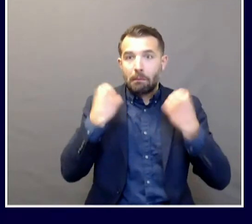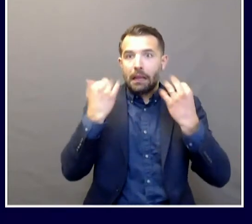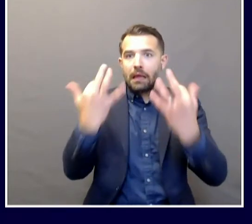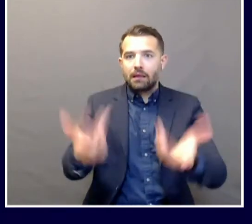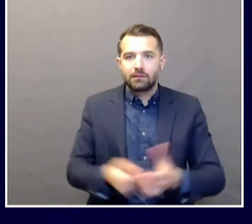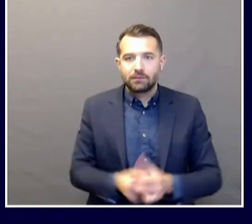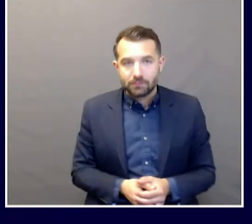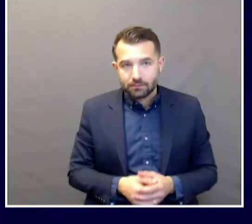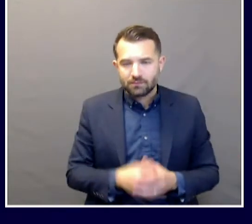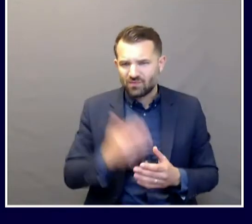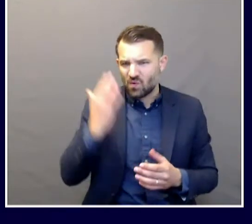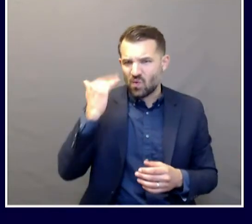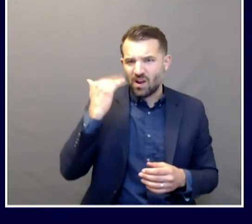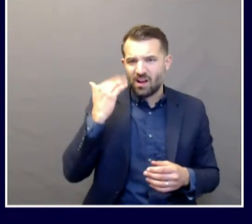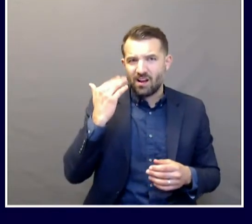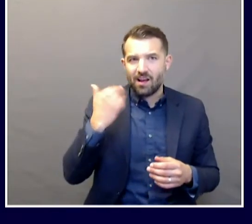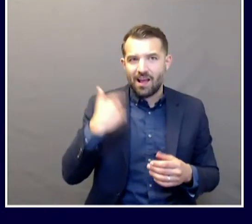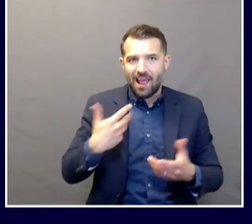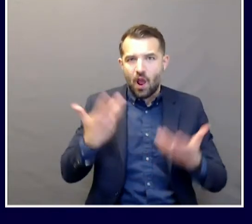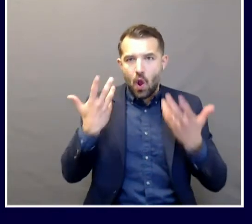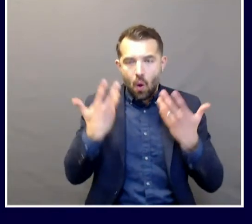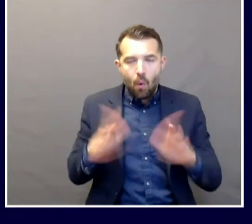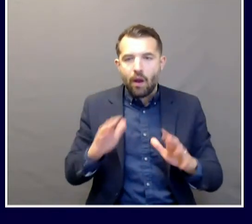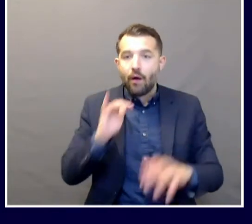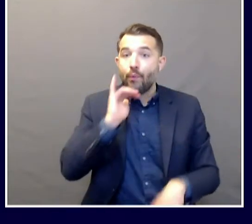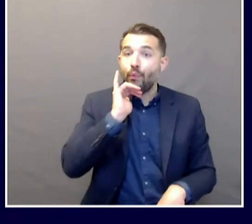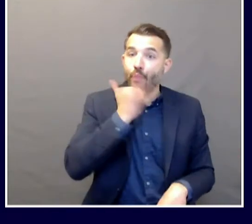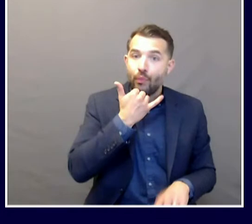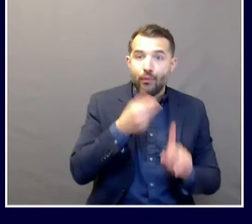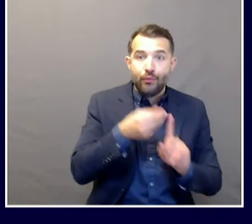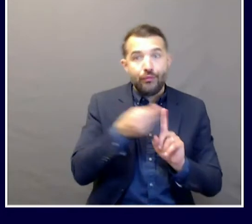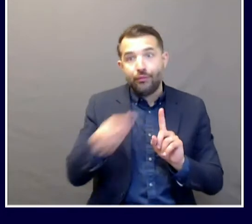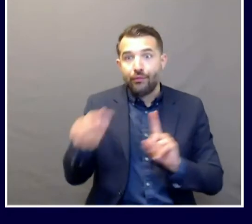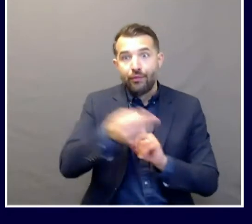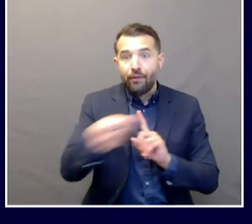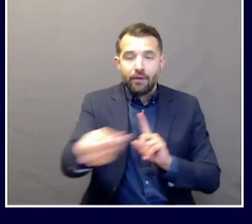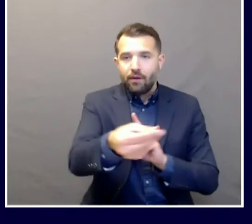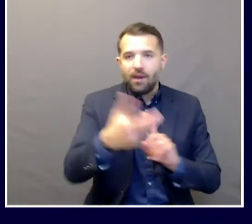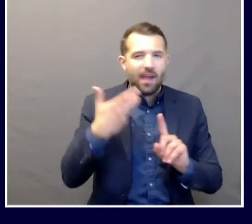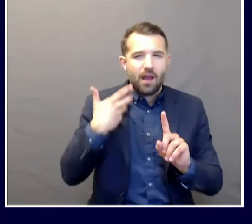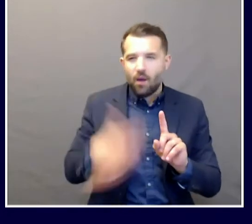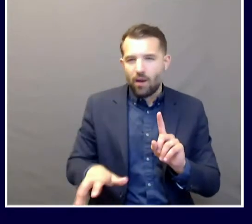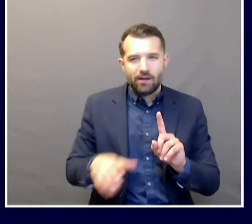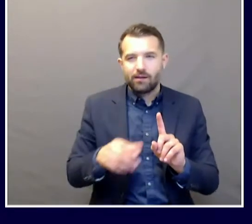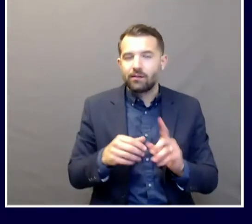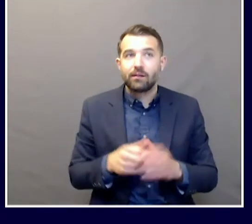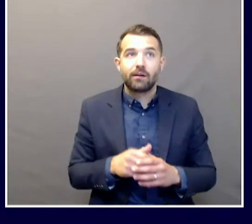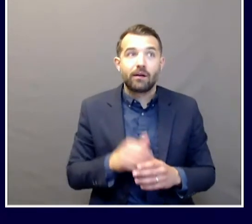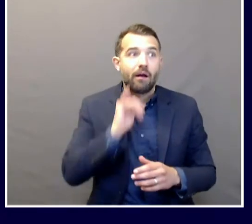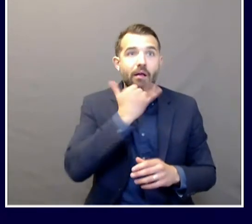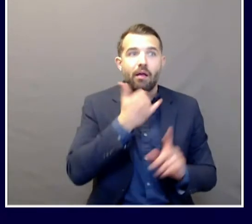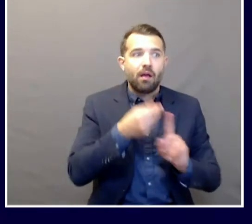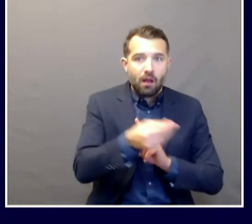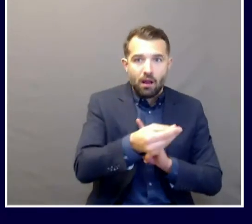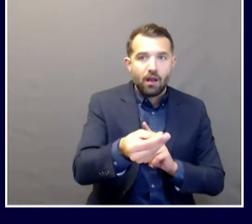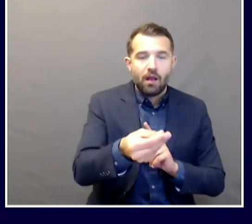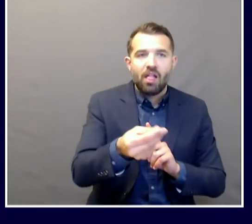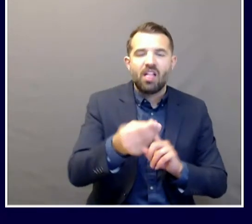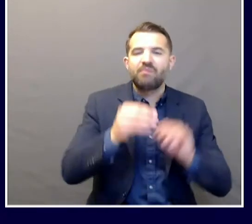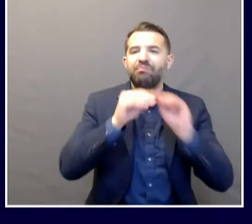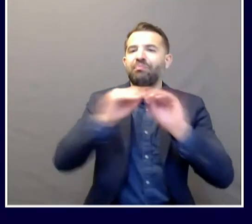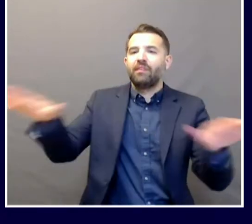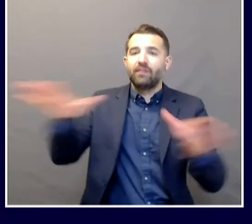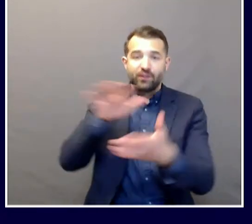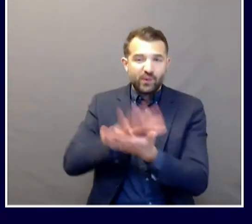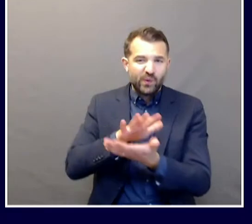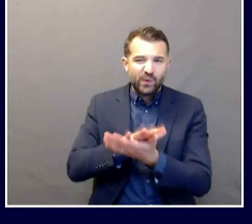that your kids may inadvertently bring it into school. So testing is really the key there. And testing remains available, remains free